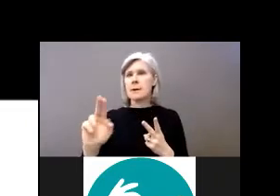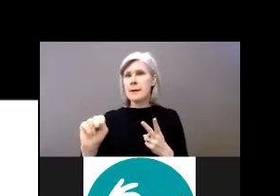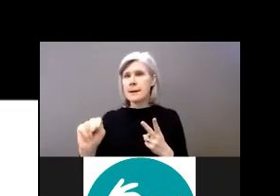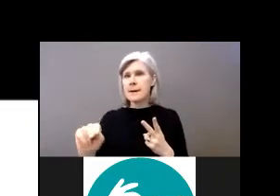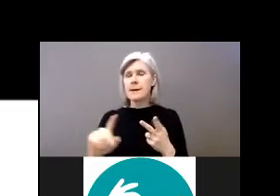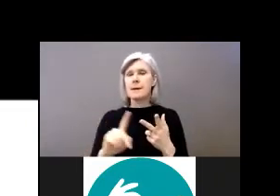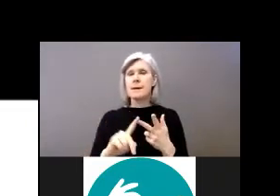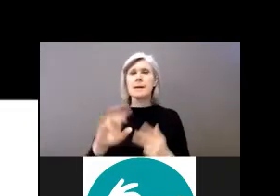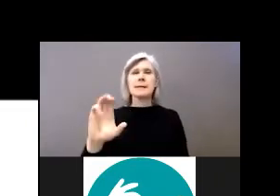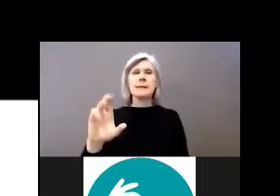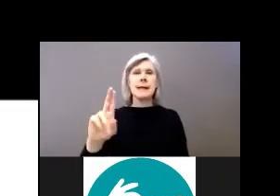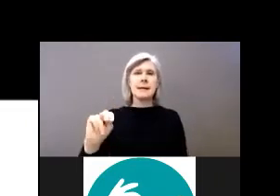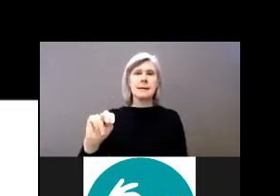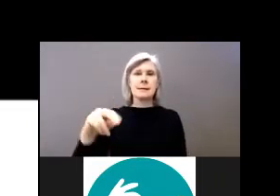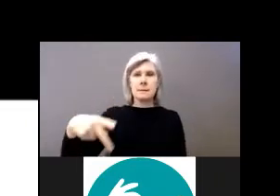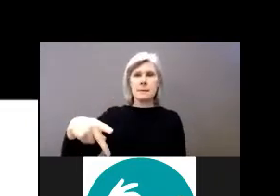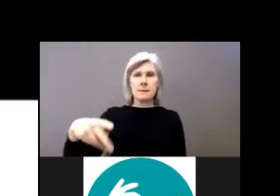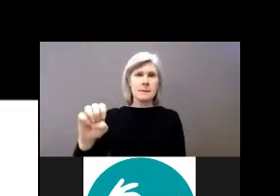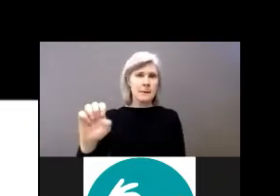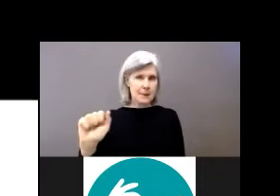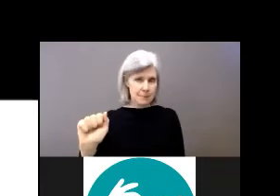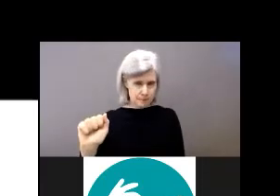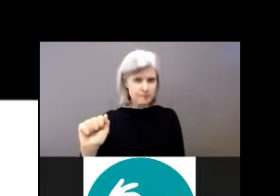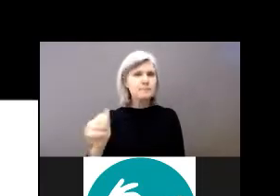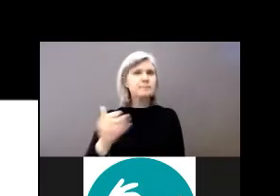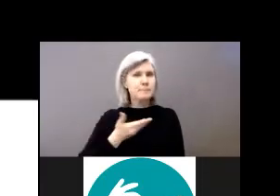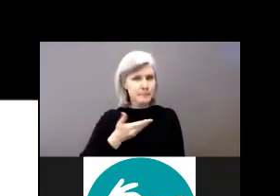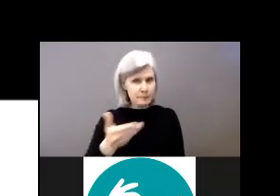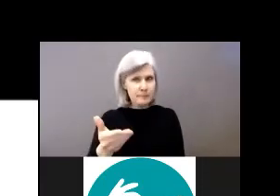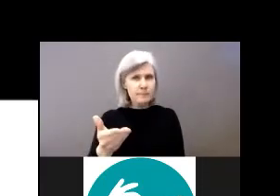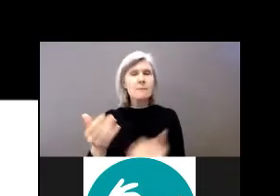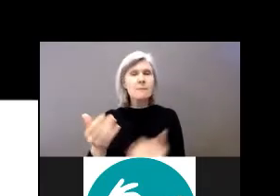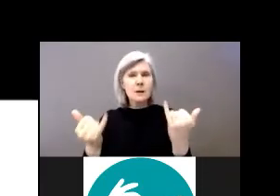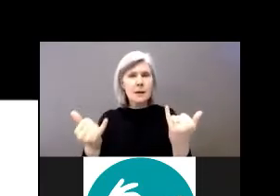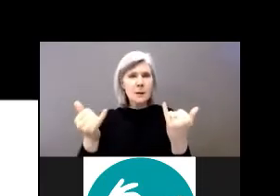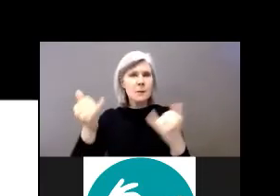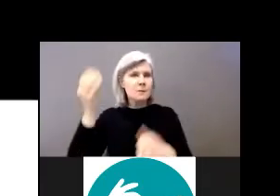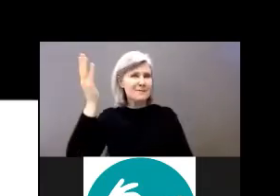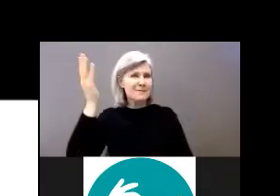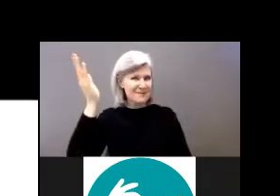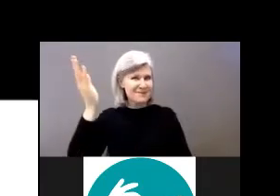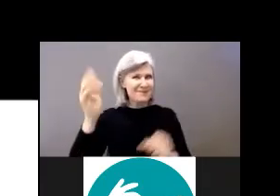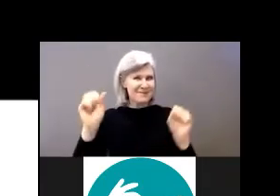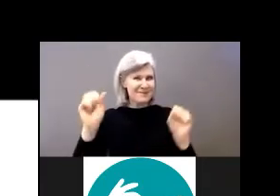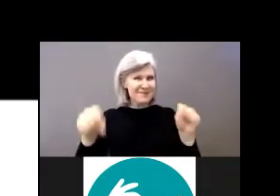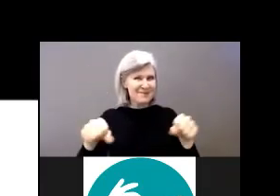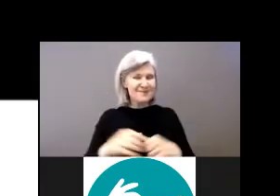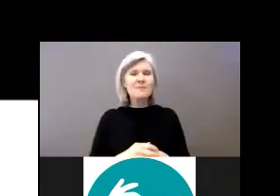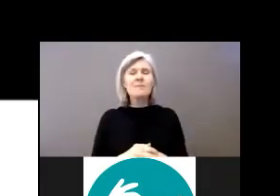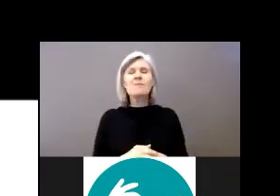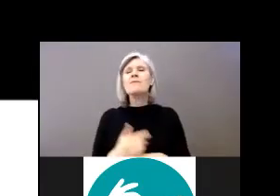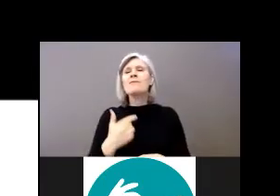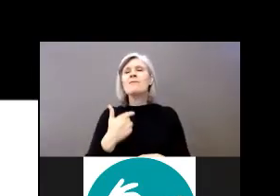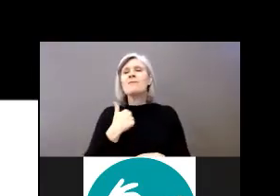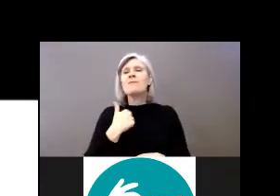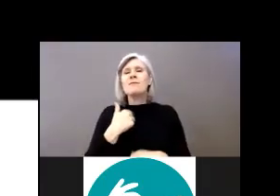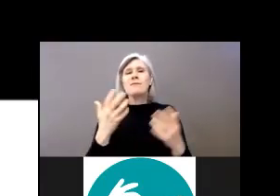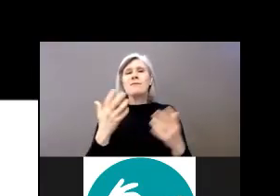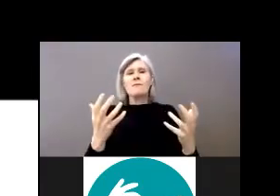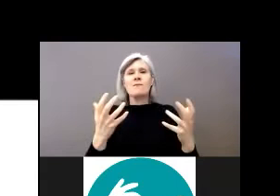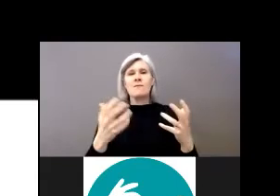CMPA for inviting us to be part of this. I'm going to add just one word to the title of